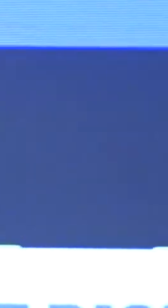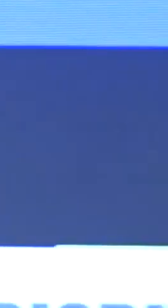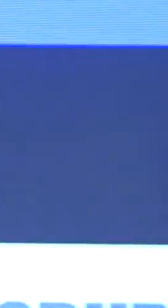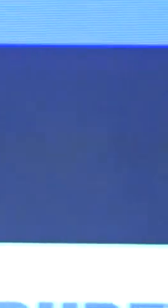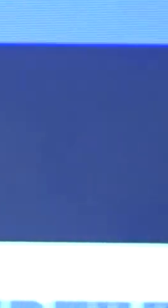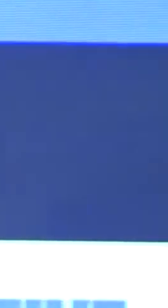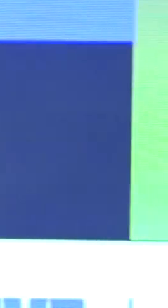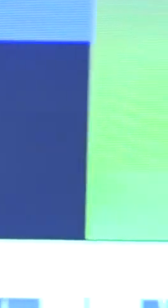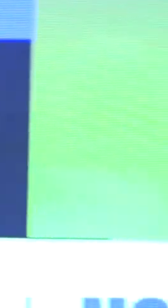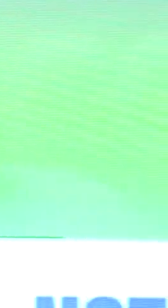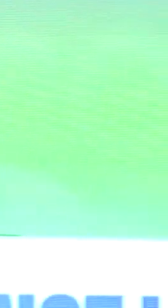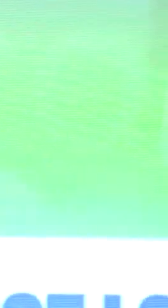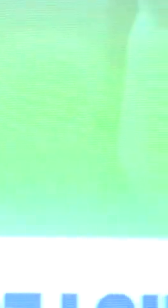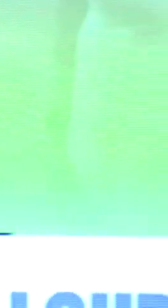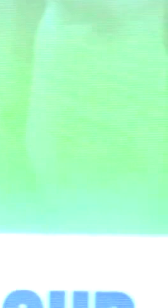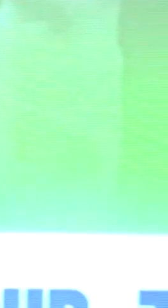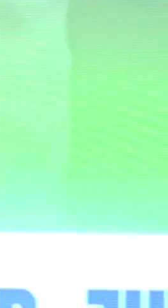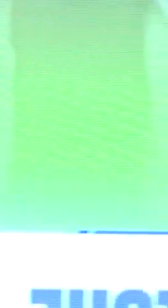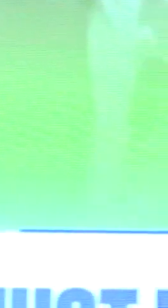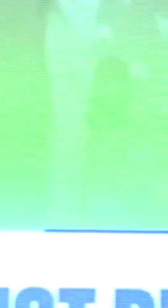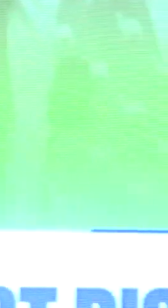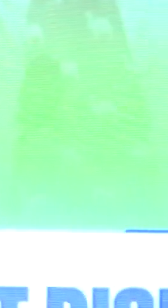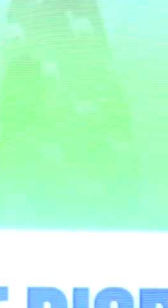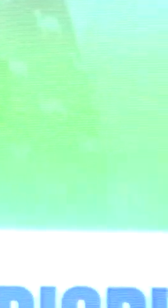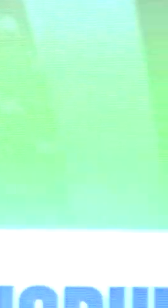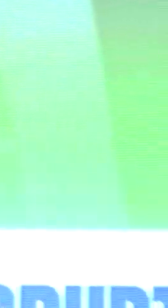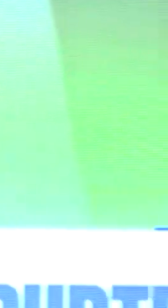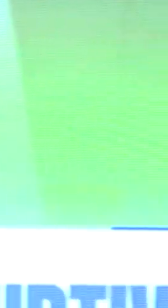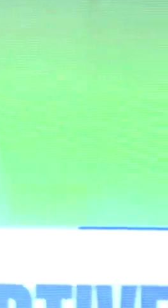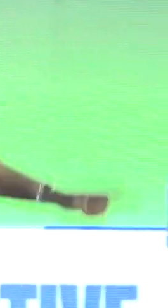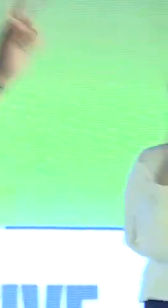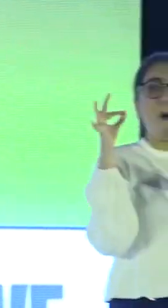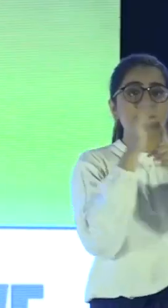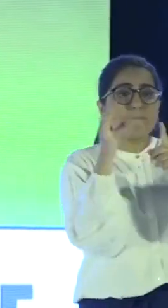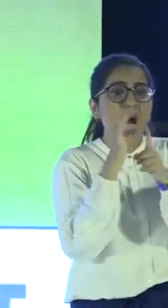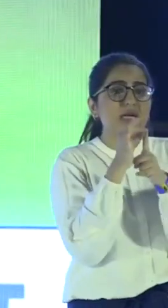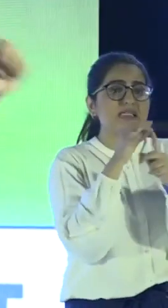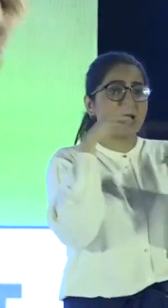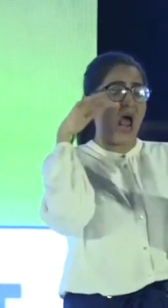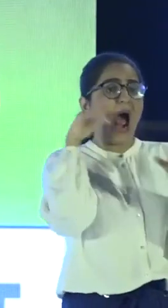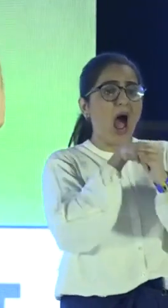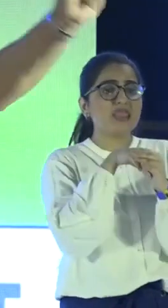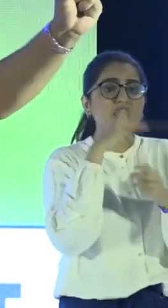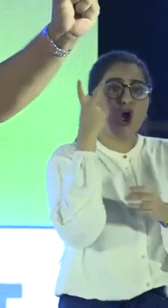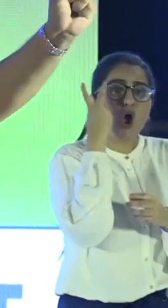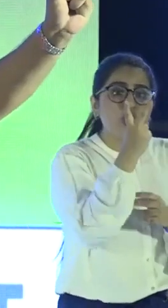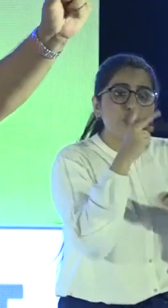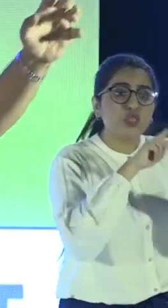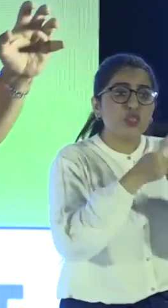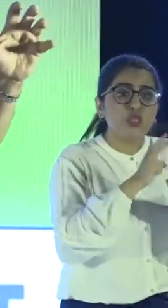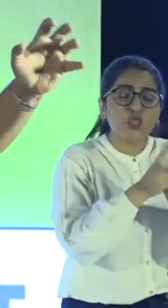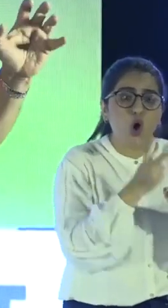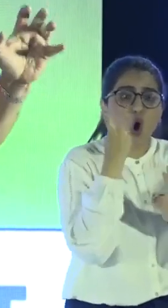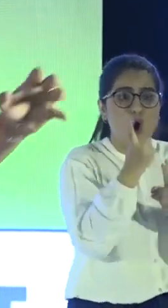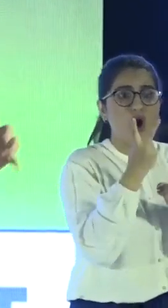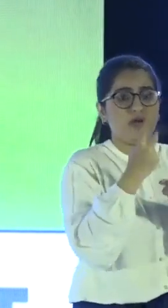proposition. The proposition I have in the next few minutes is that Pakistan is being shaped by two extremely restless